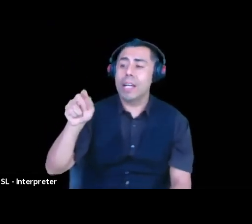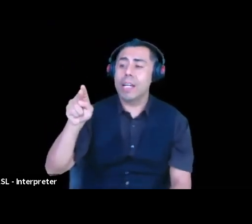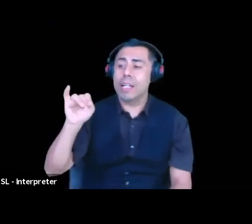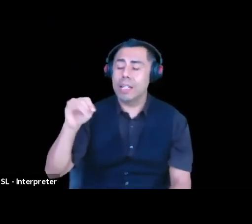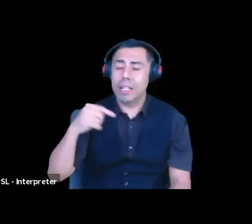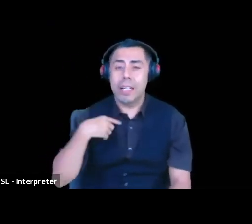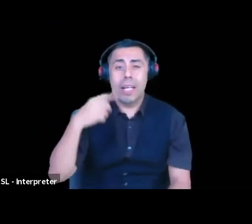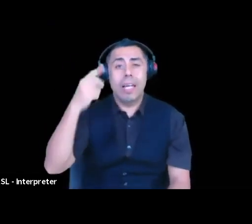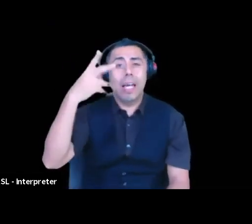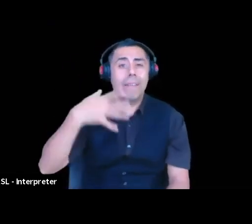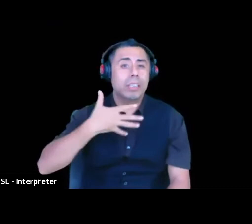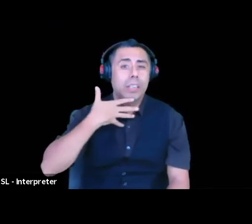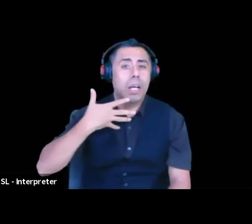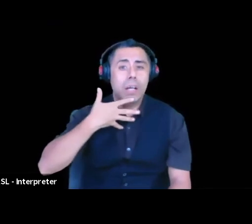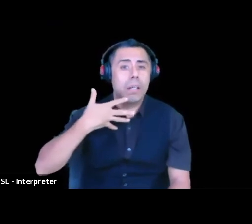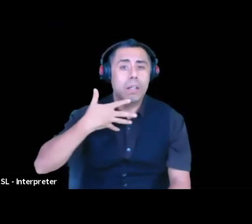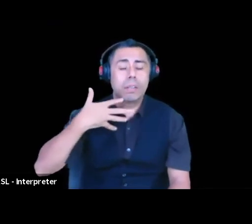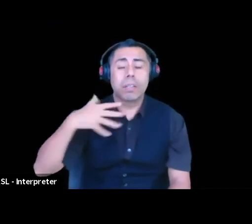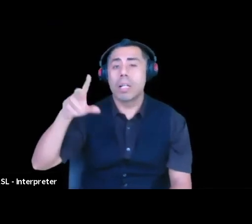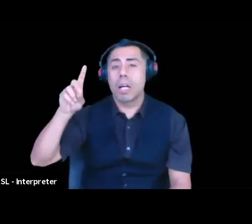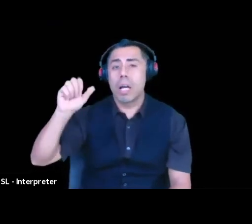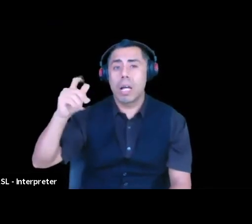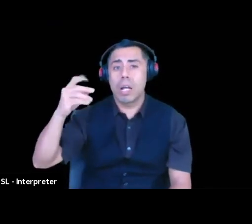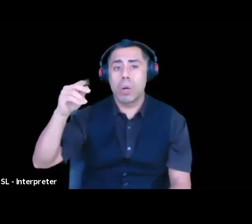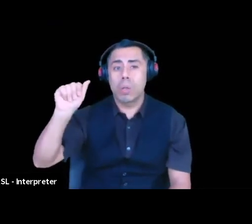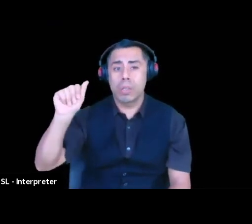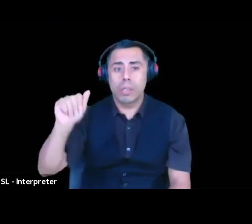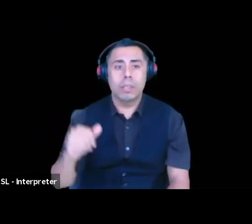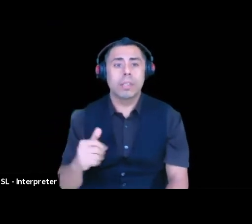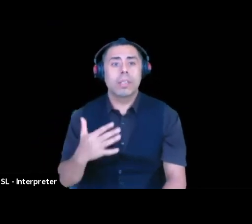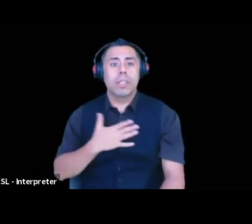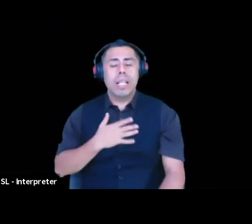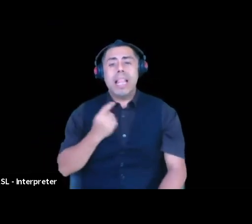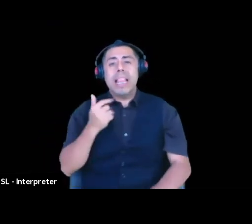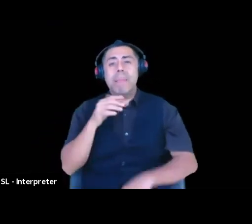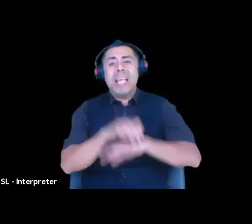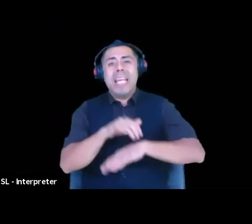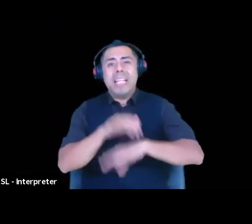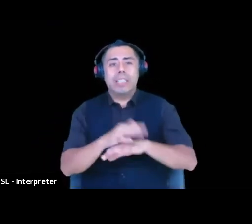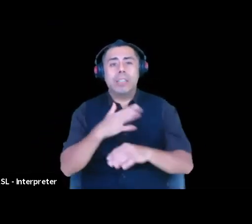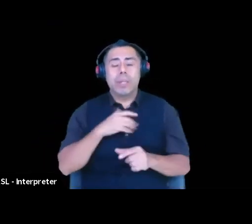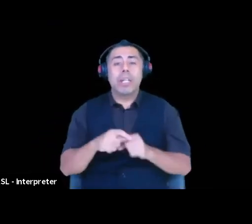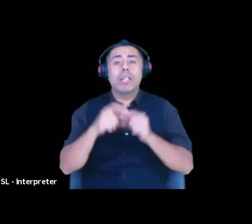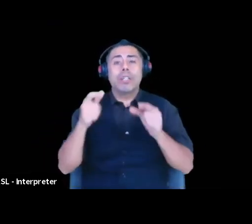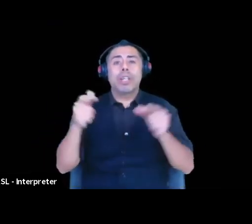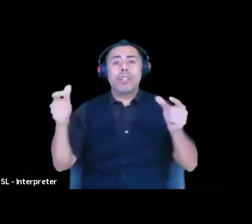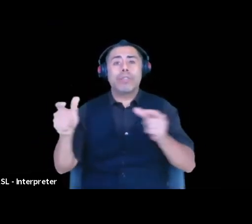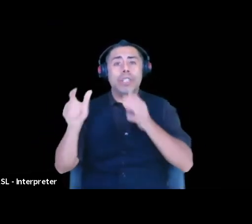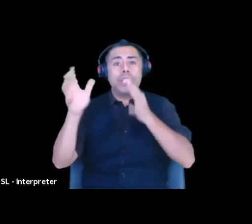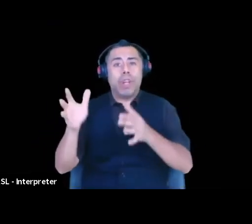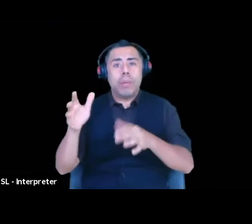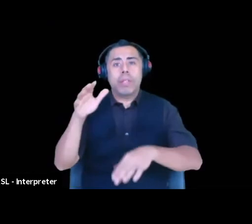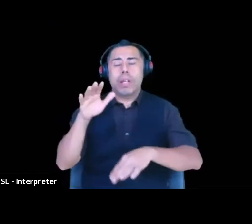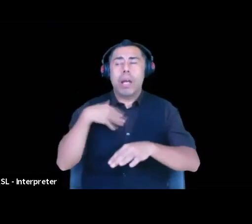great, great grandmother on my English side was the Queen of England. So if you got that joke, thank you.